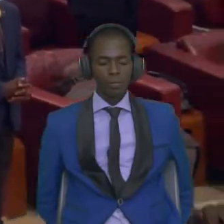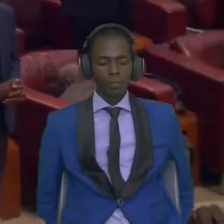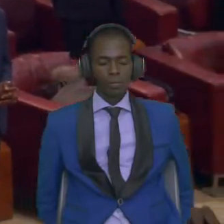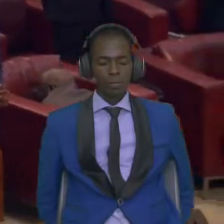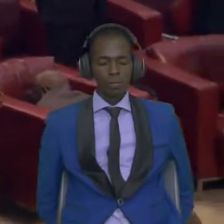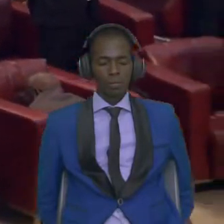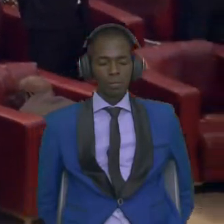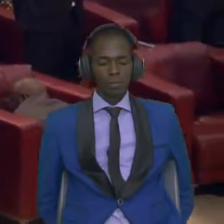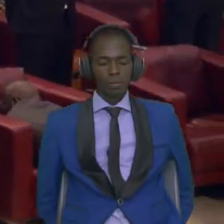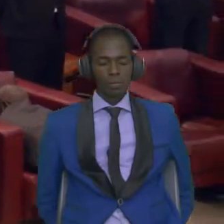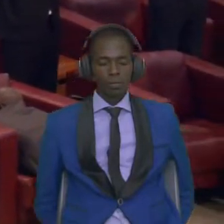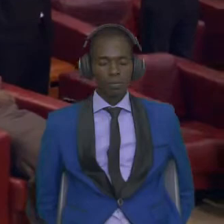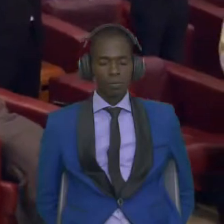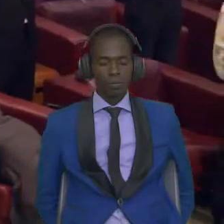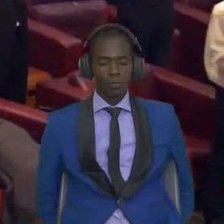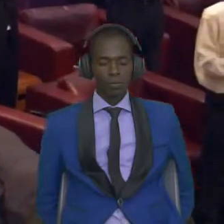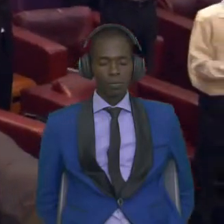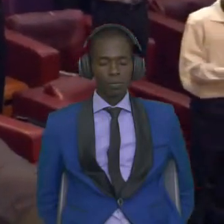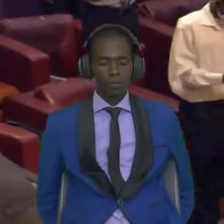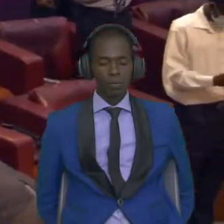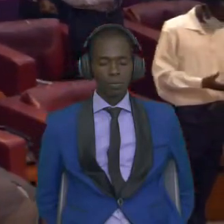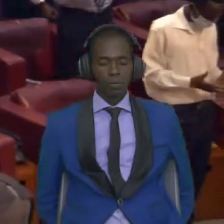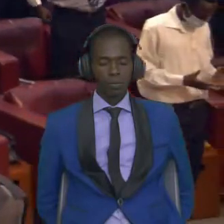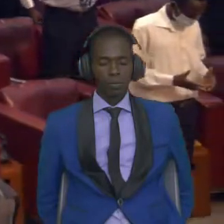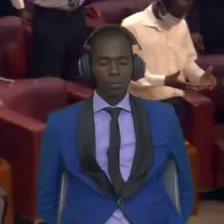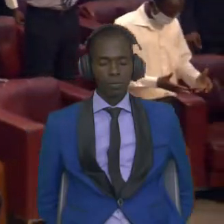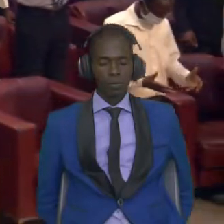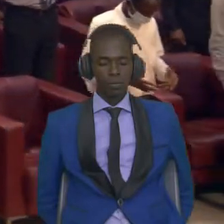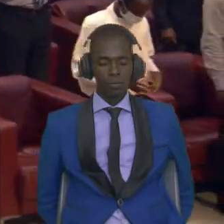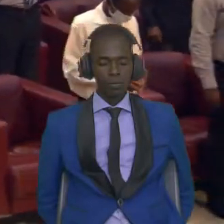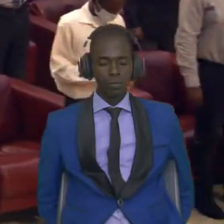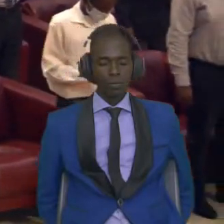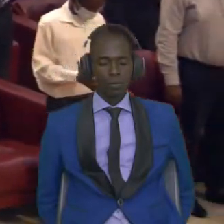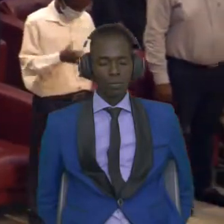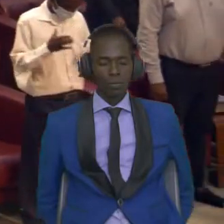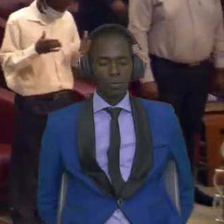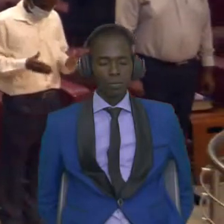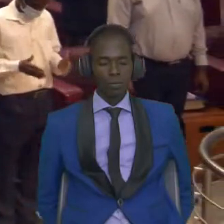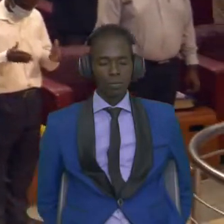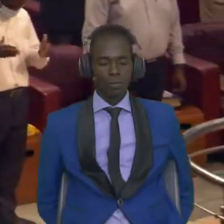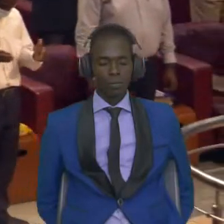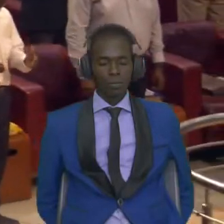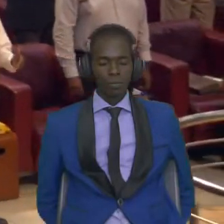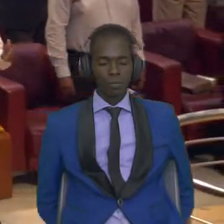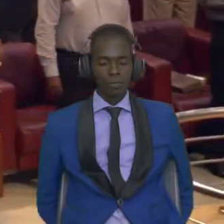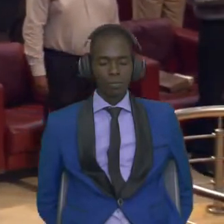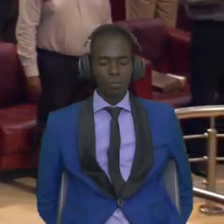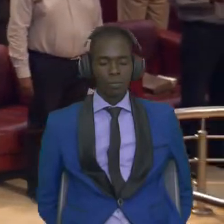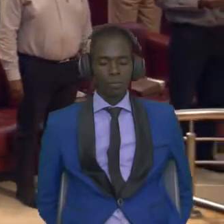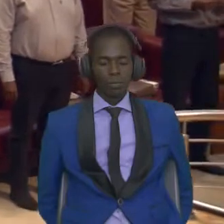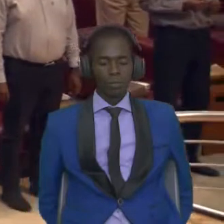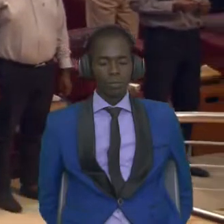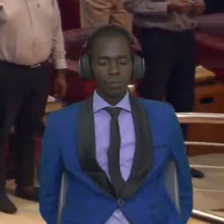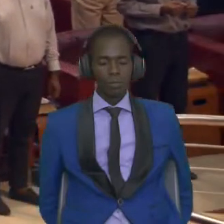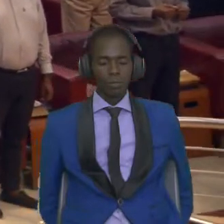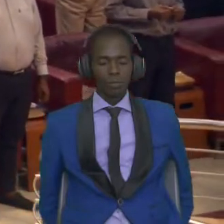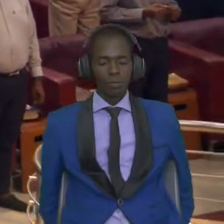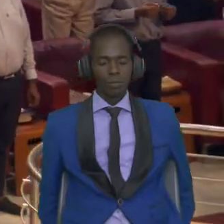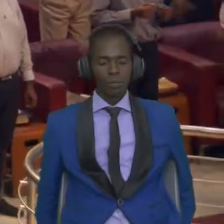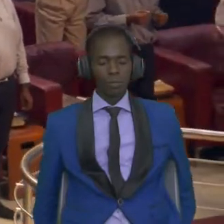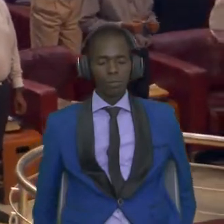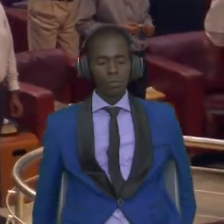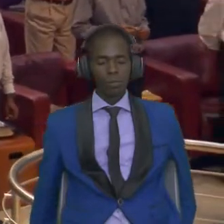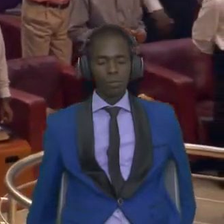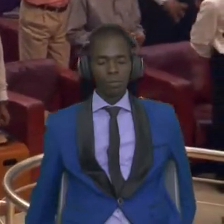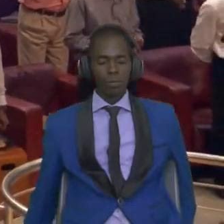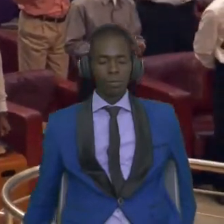to pray now. It's time to pray now. To pray now. Just a few minutes of prayer will